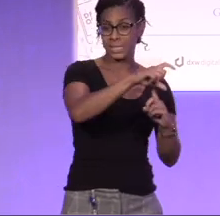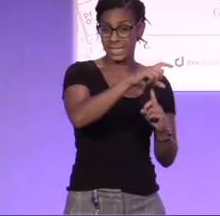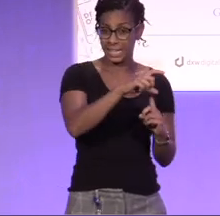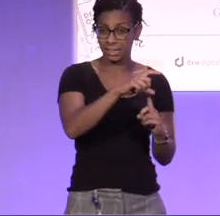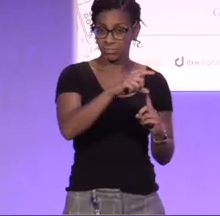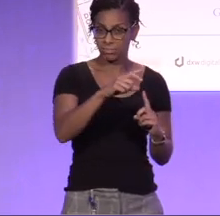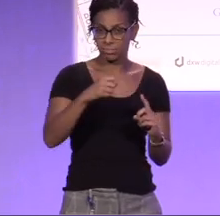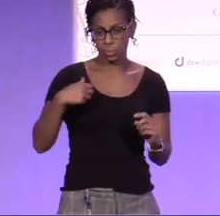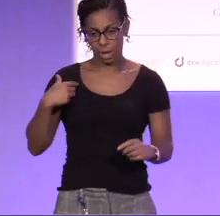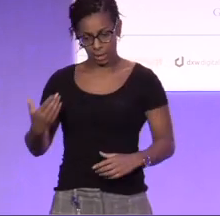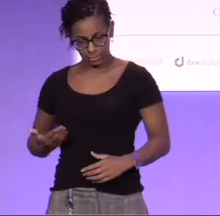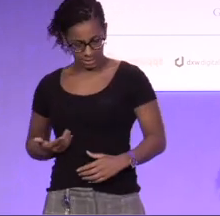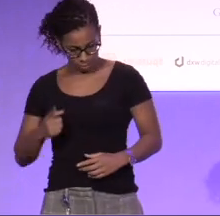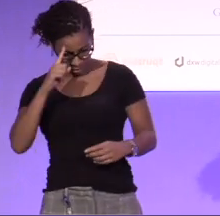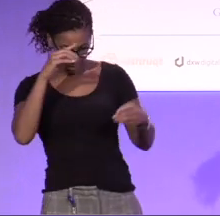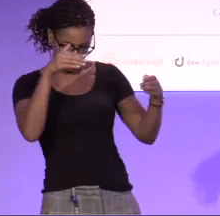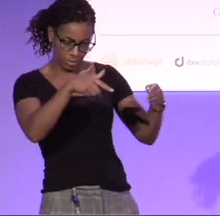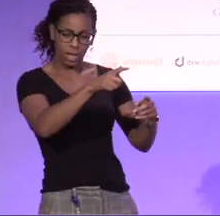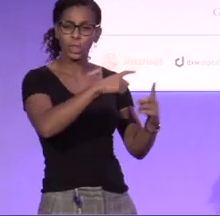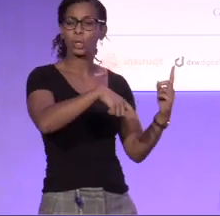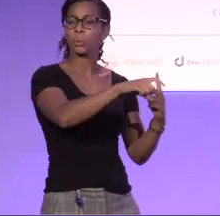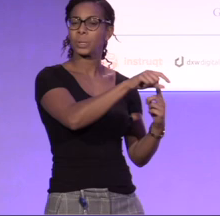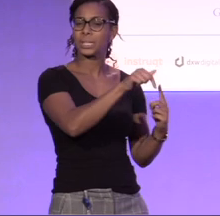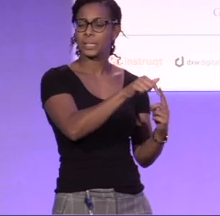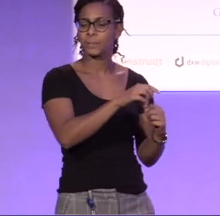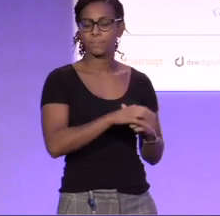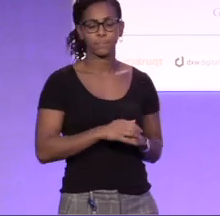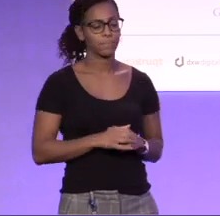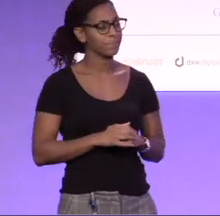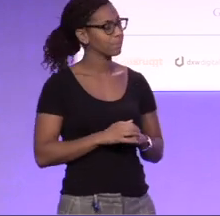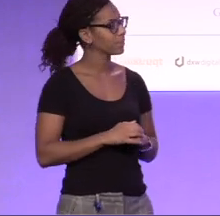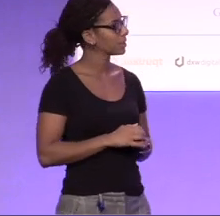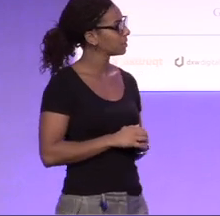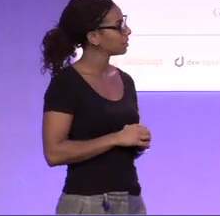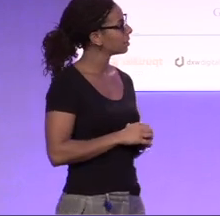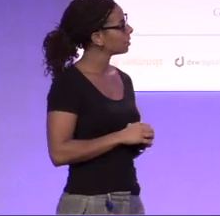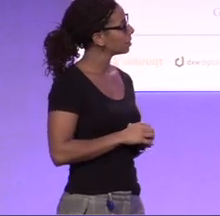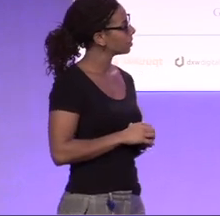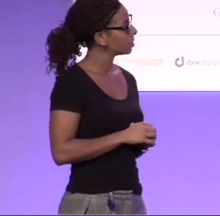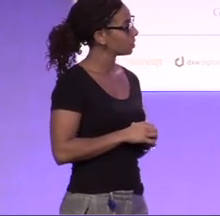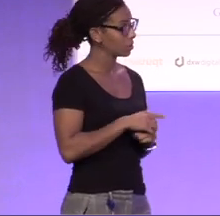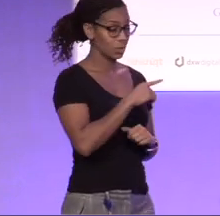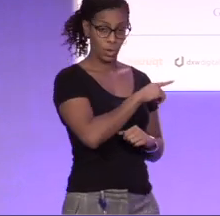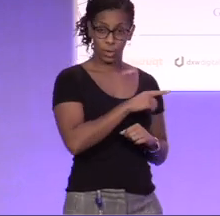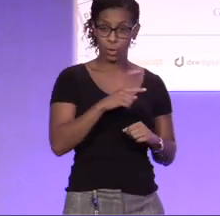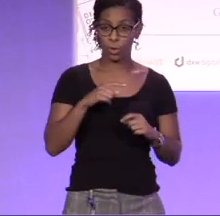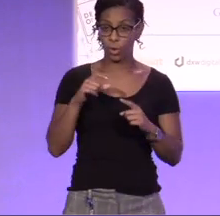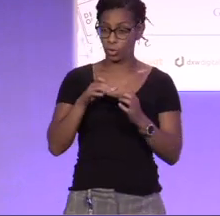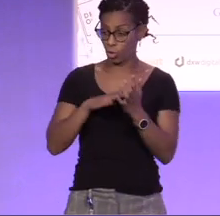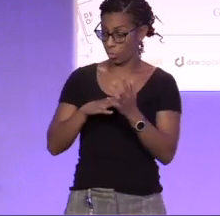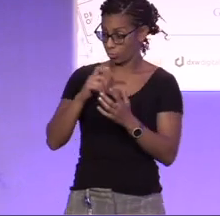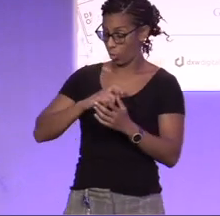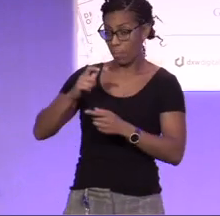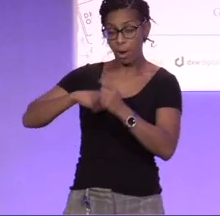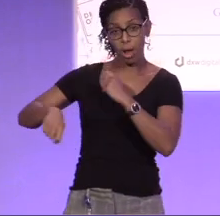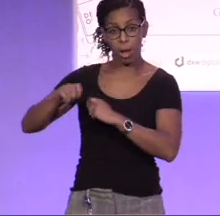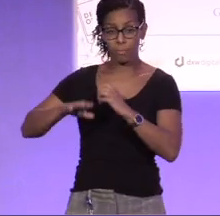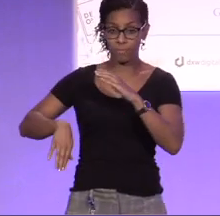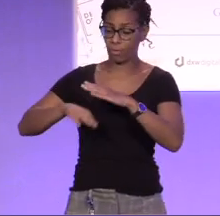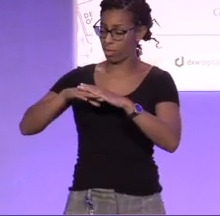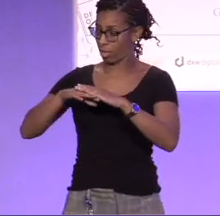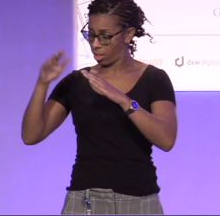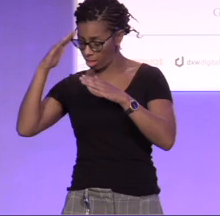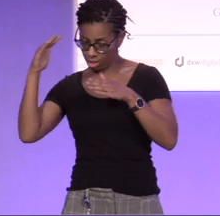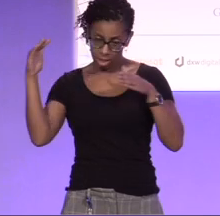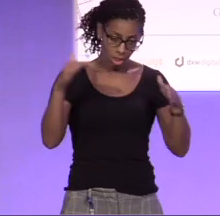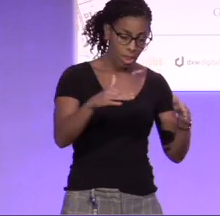about. And so when Domi's role pivoted to a full community-focused role, we thought we could